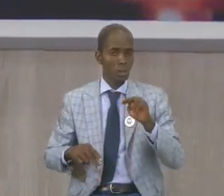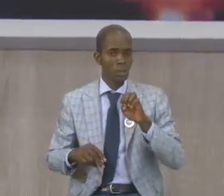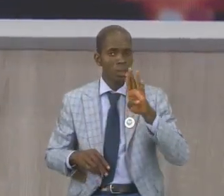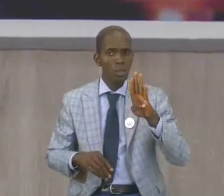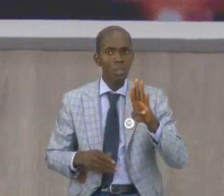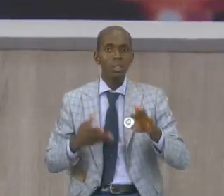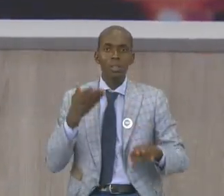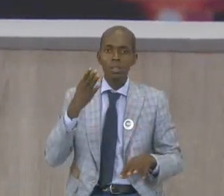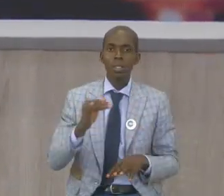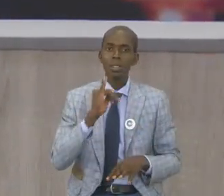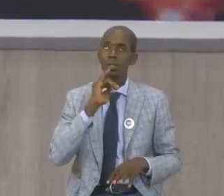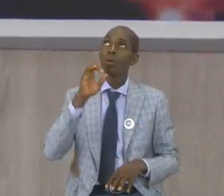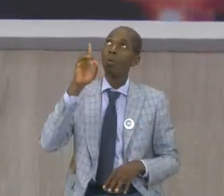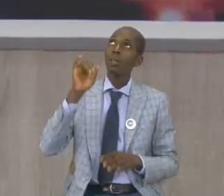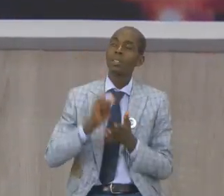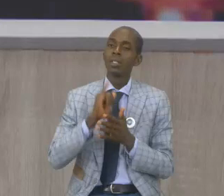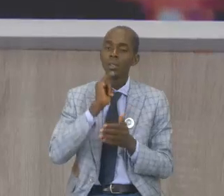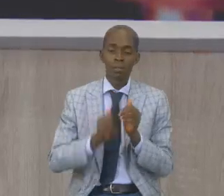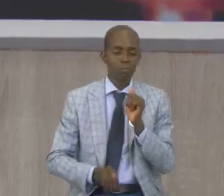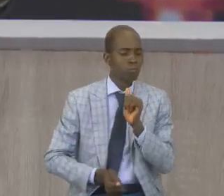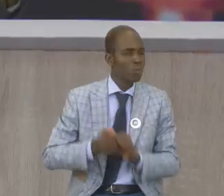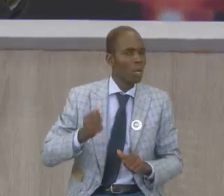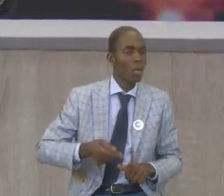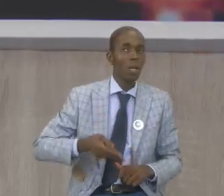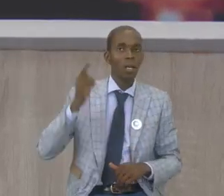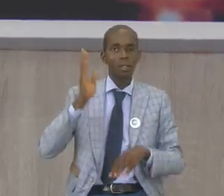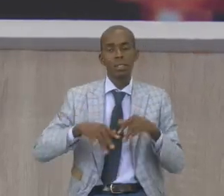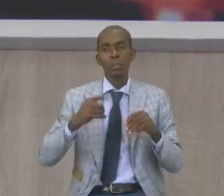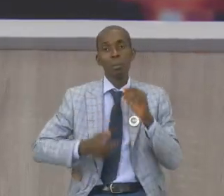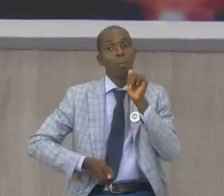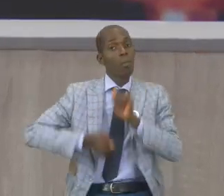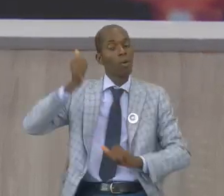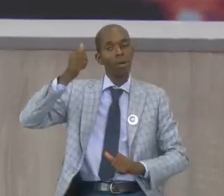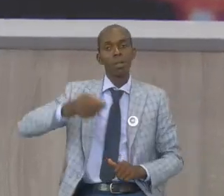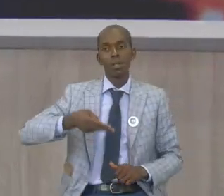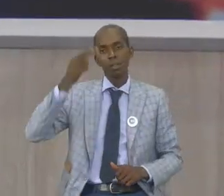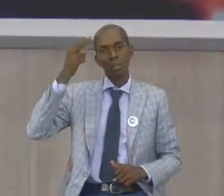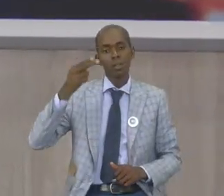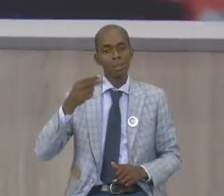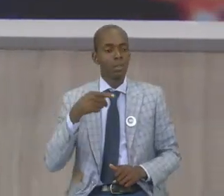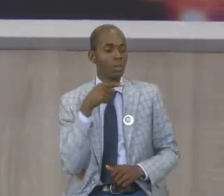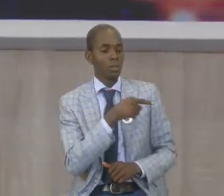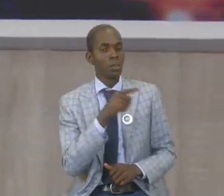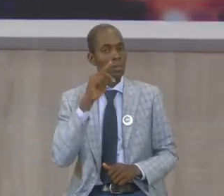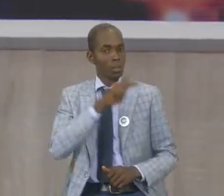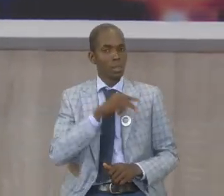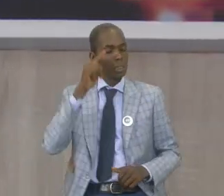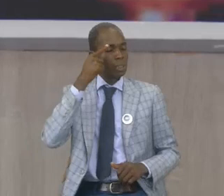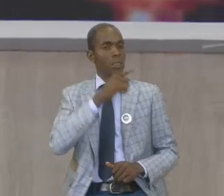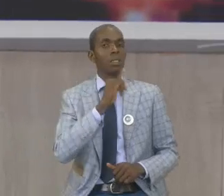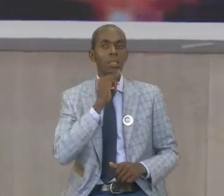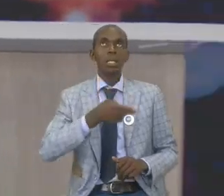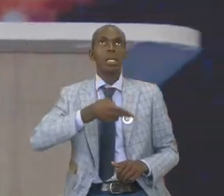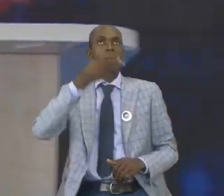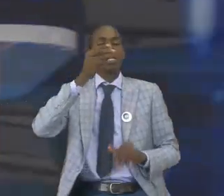that is higher than the highest. He thought, yeah, it was high and he could do anything. He